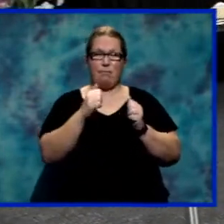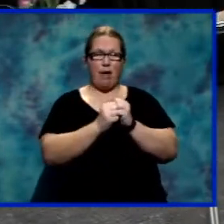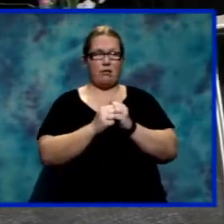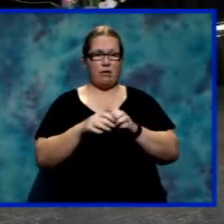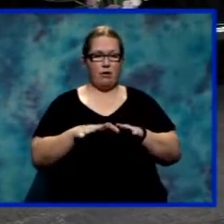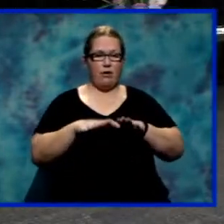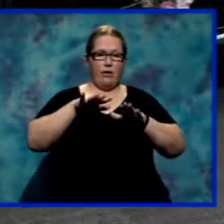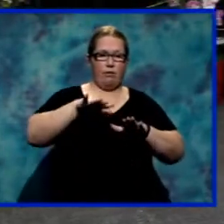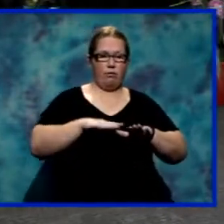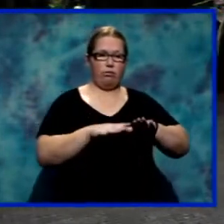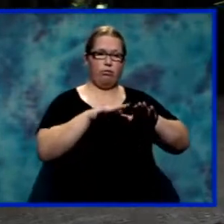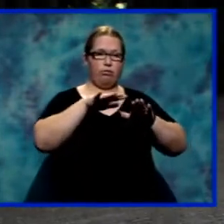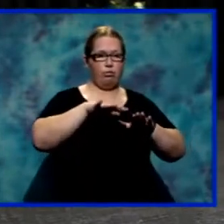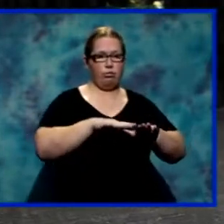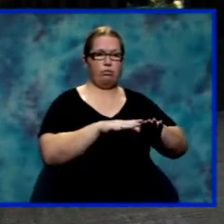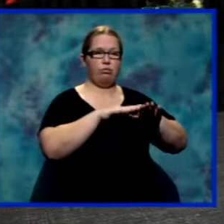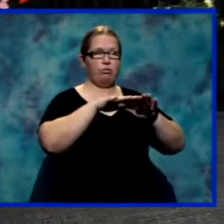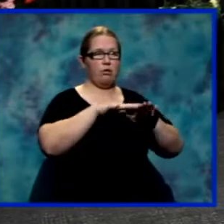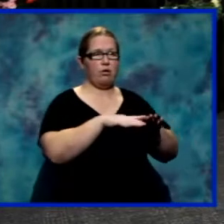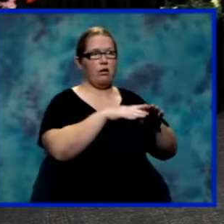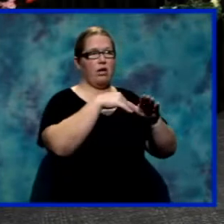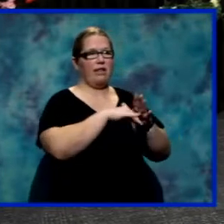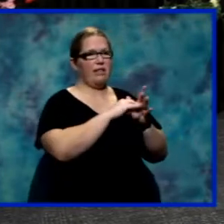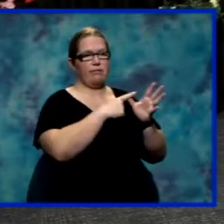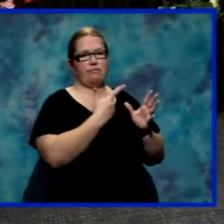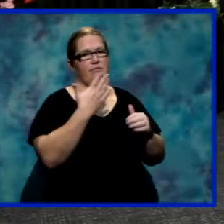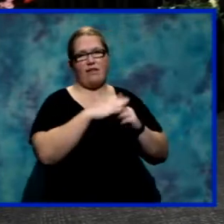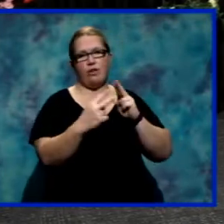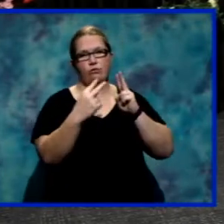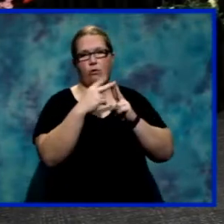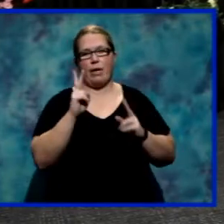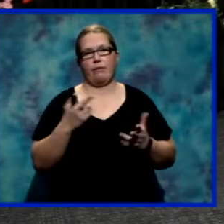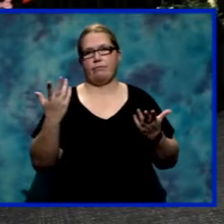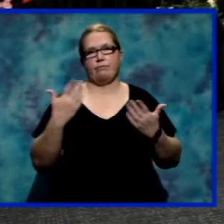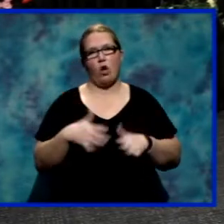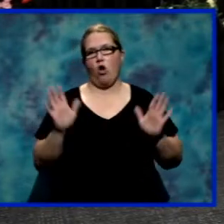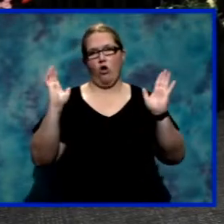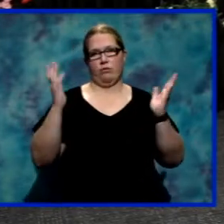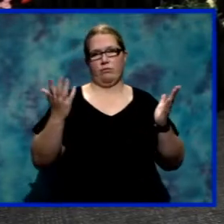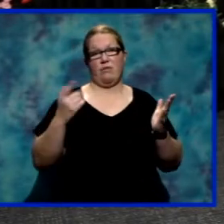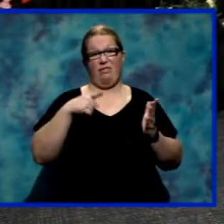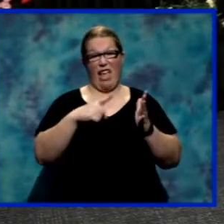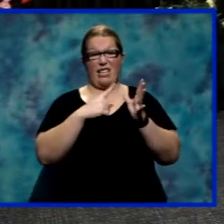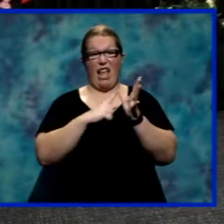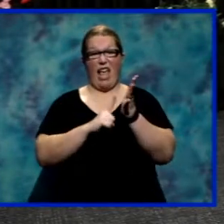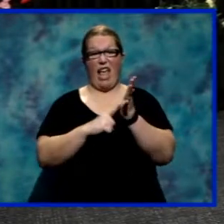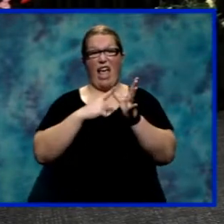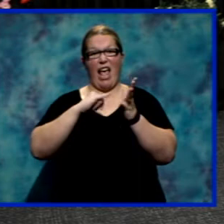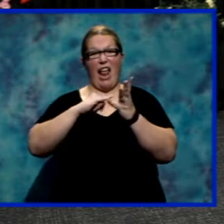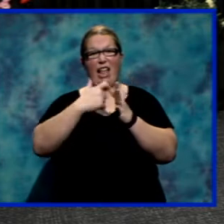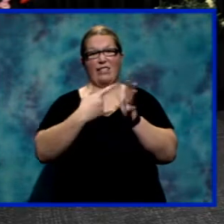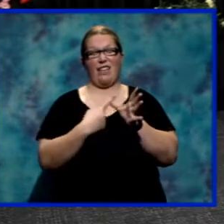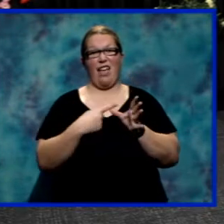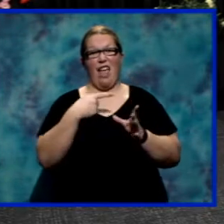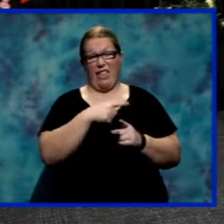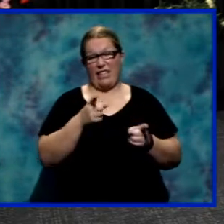floated down through the river mouth and out to sea and was never seen again. That's Alaska. And that's the